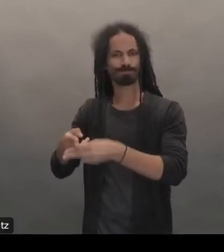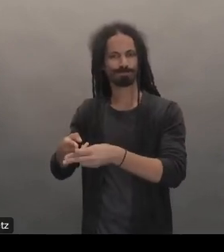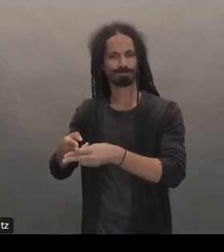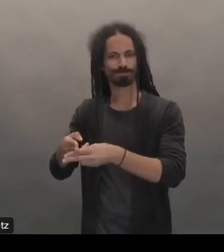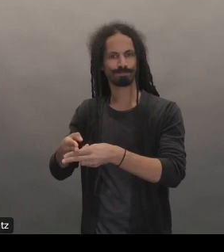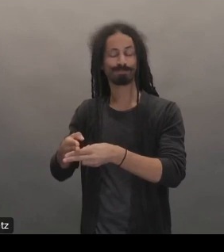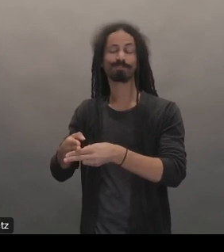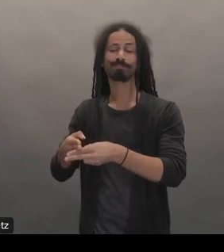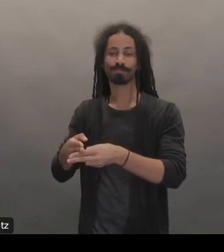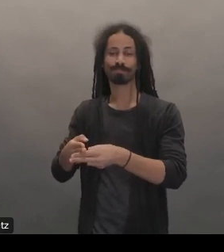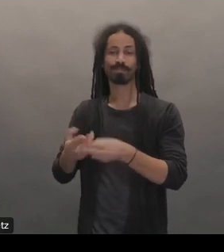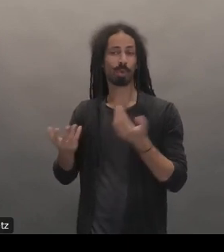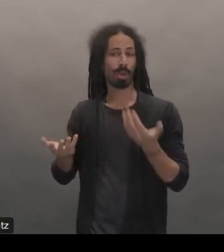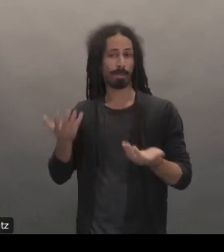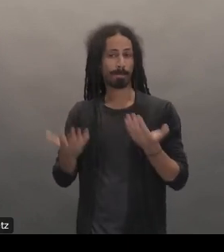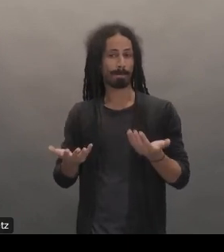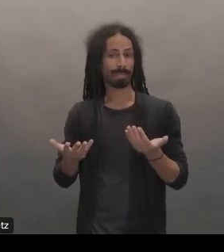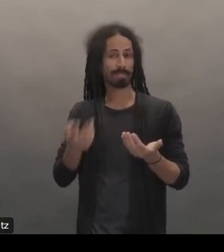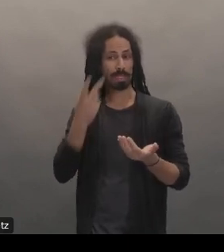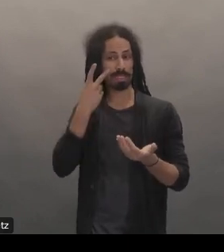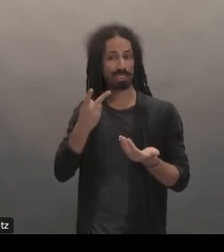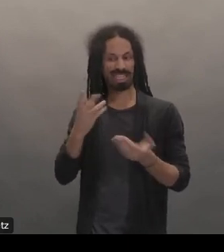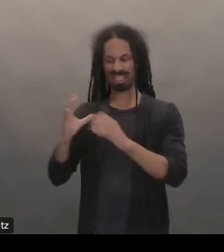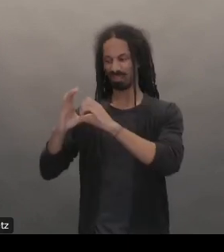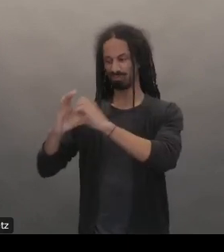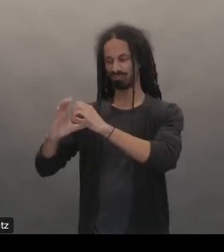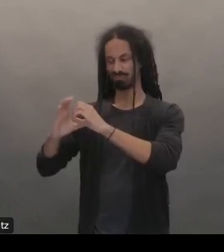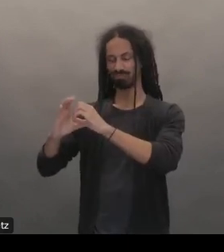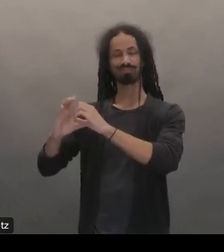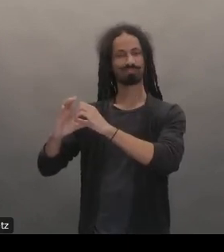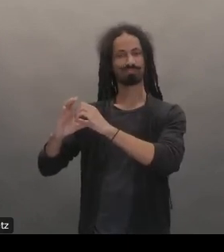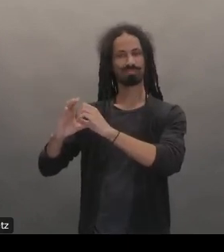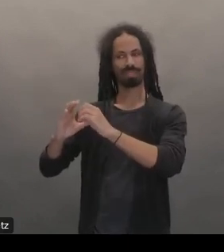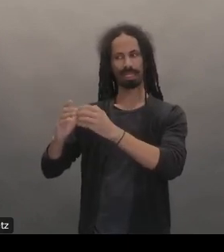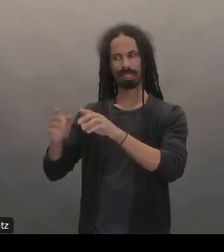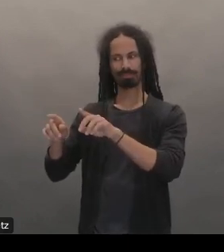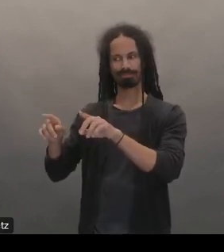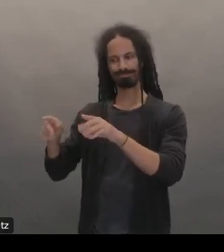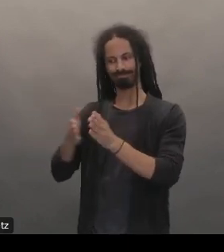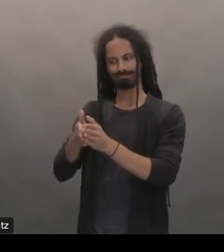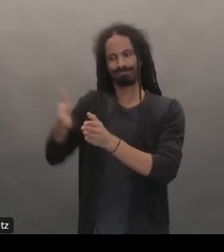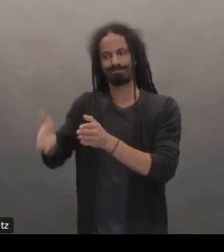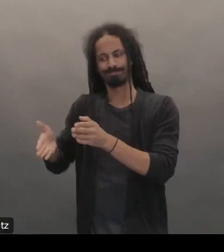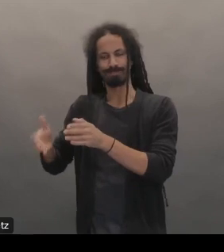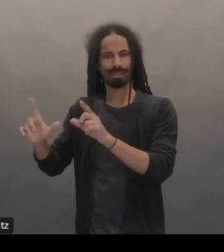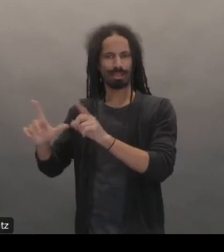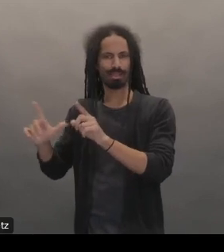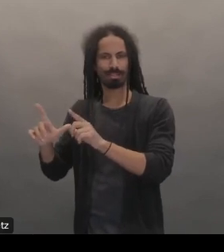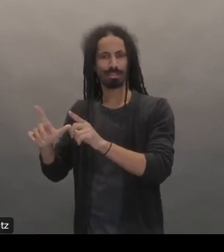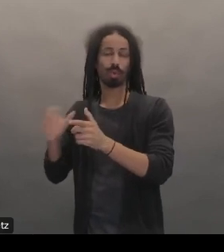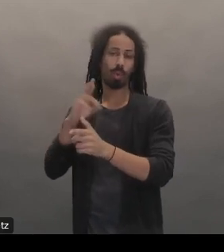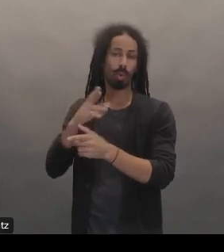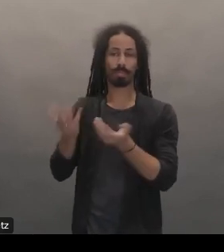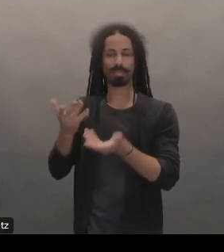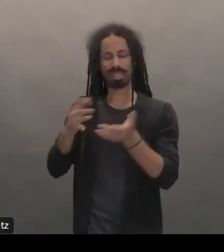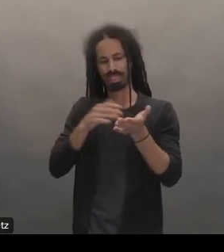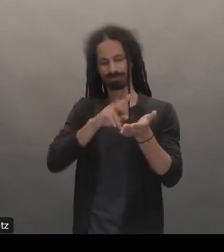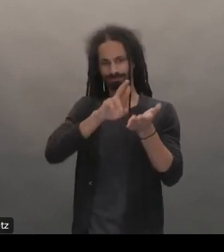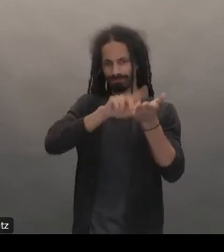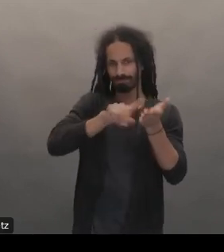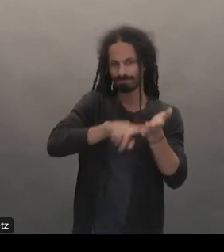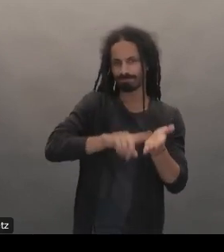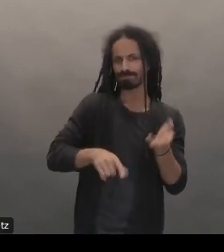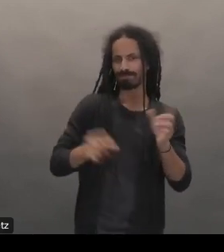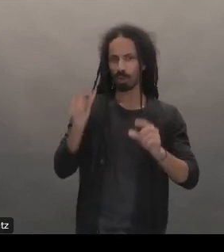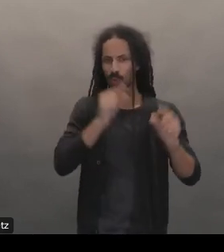you may see beside that copyright kind of the name of a license. You might have to Google that license to figure out what that means. Does this mean I can use